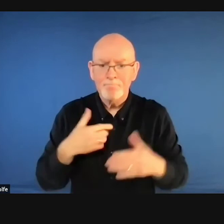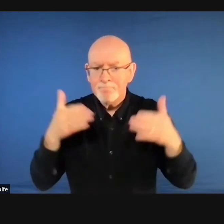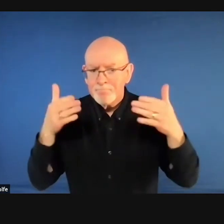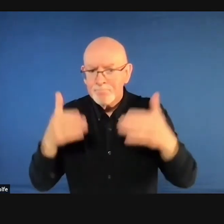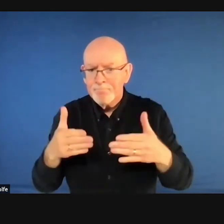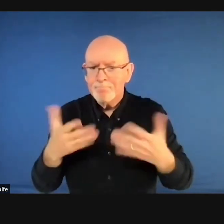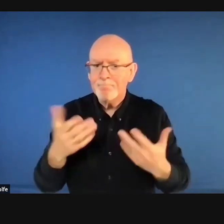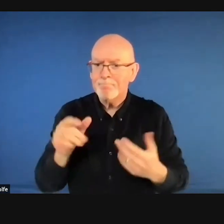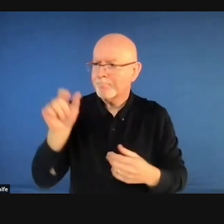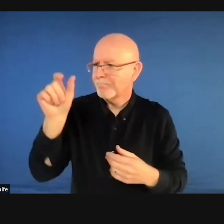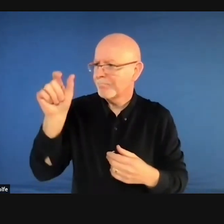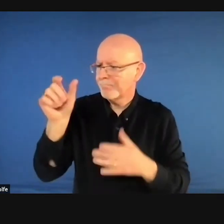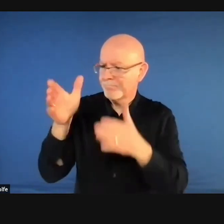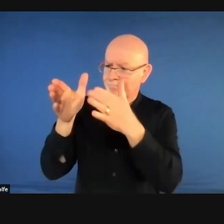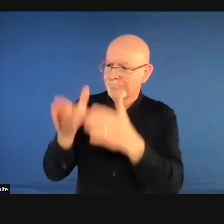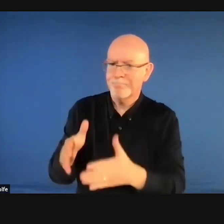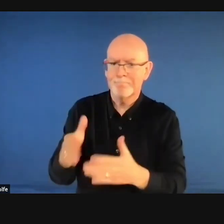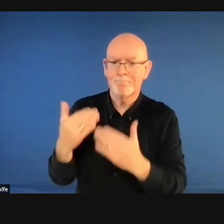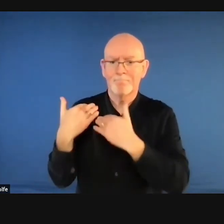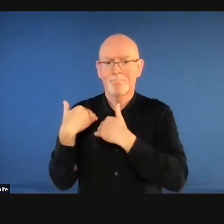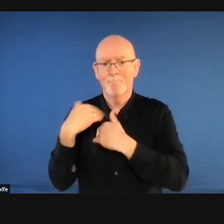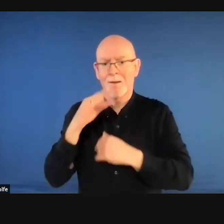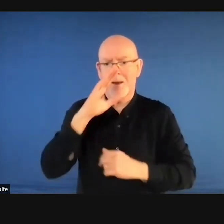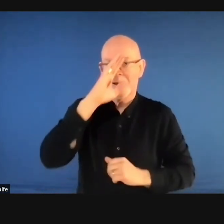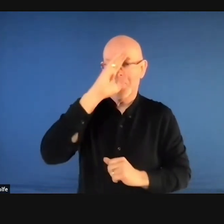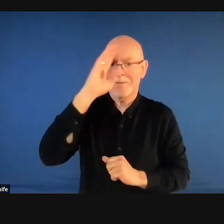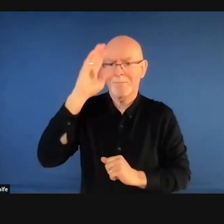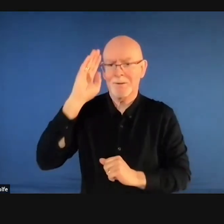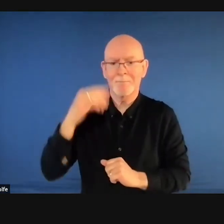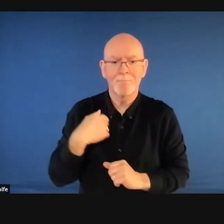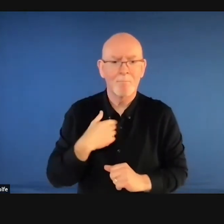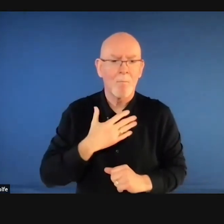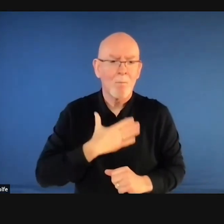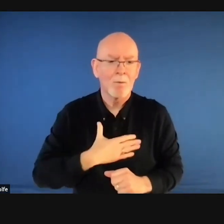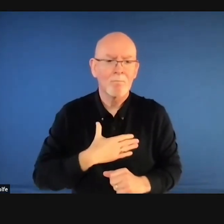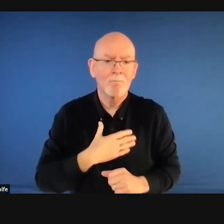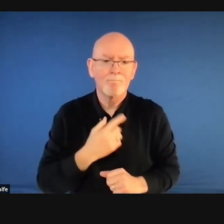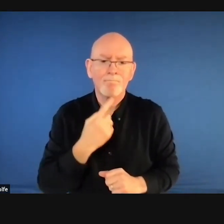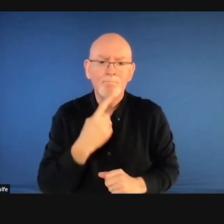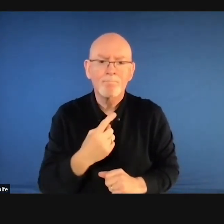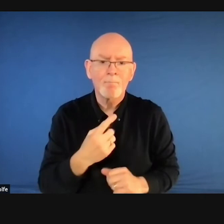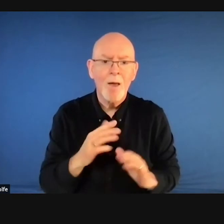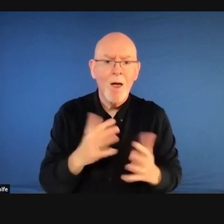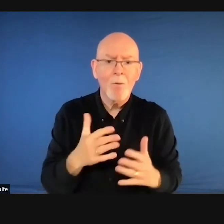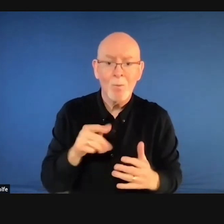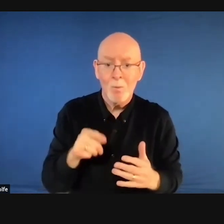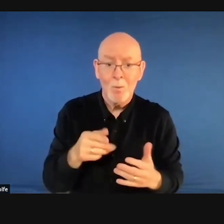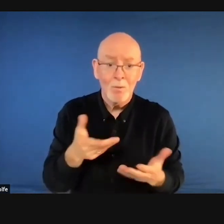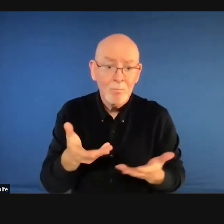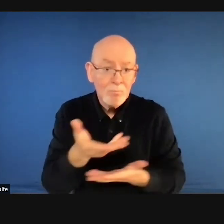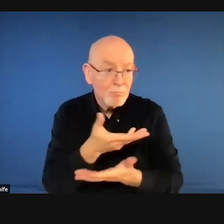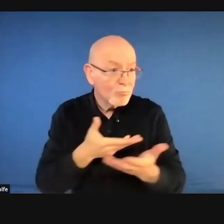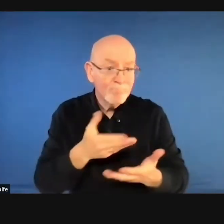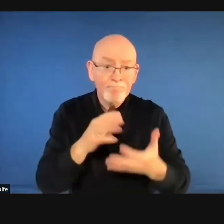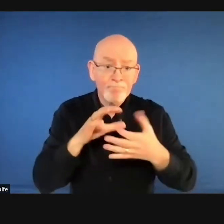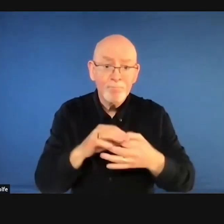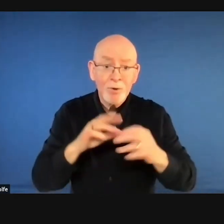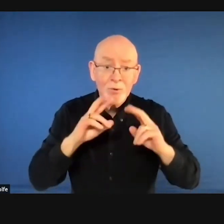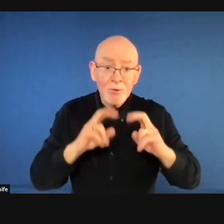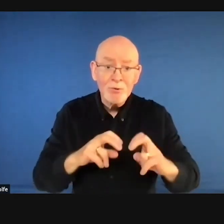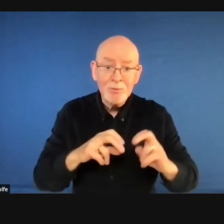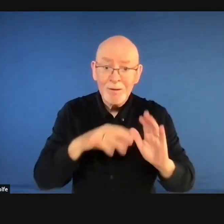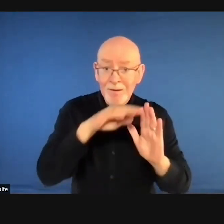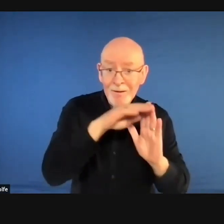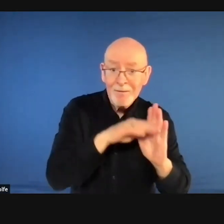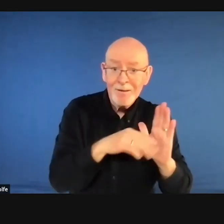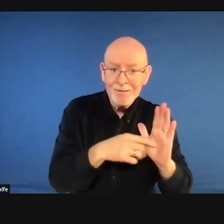role of humanitarian actors as explicitly referred to in this code of ethics. So turning to you, Roxandra,